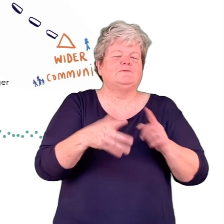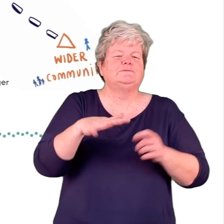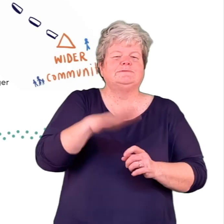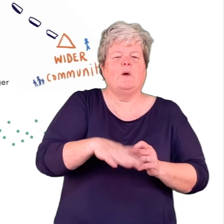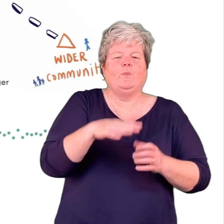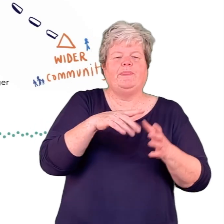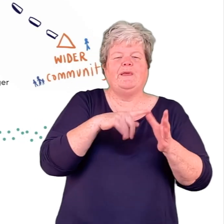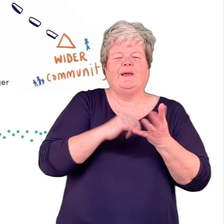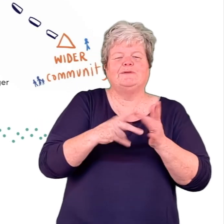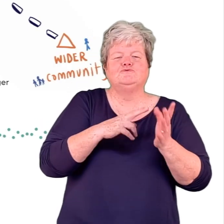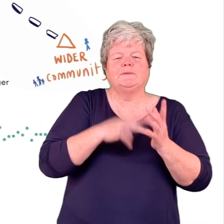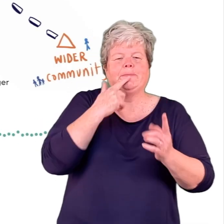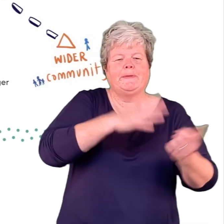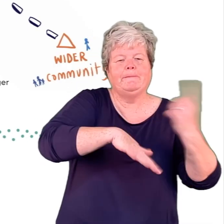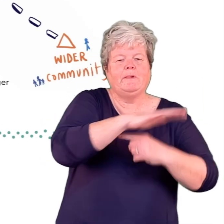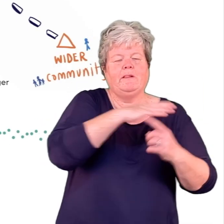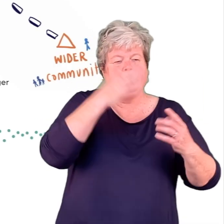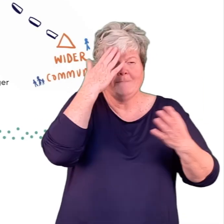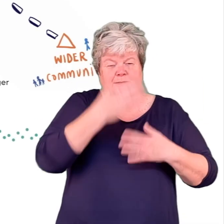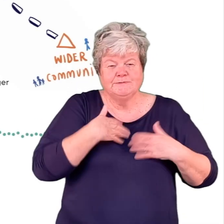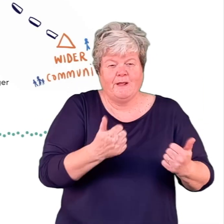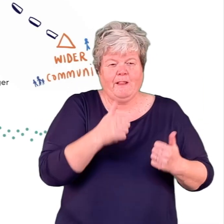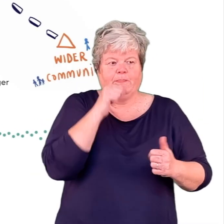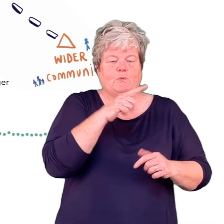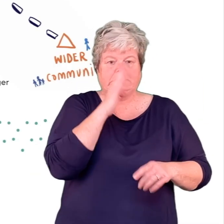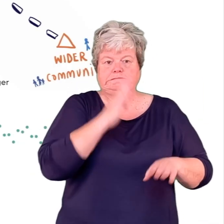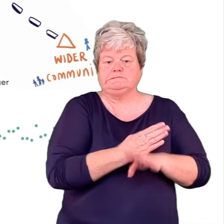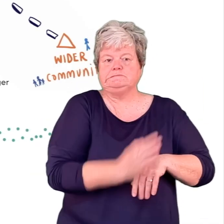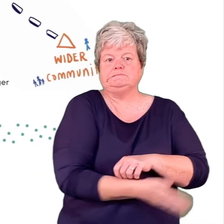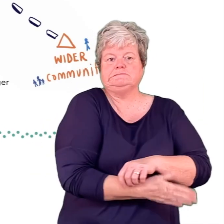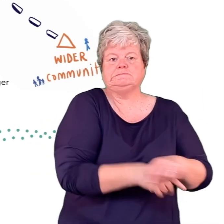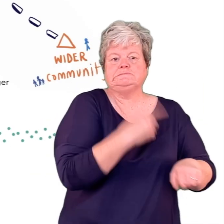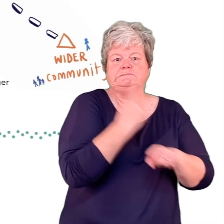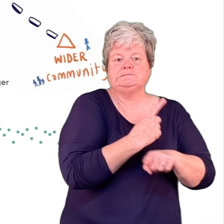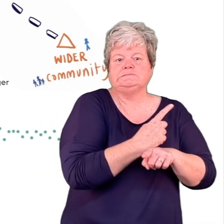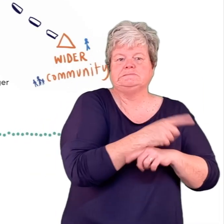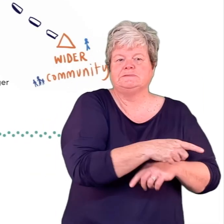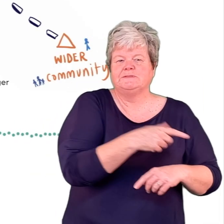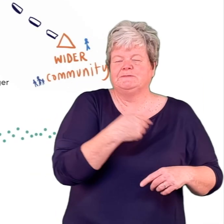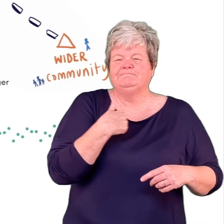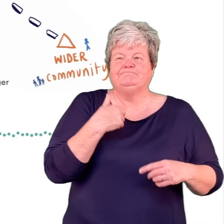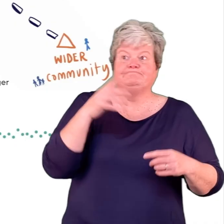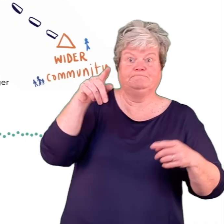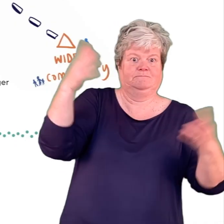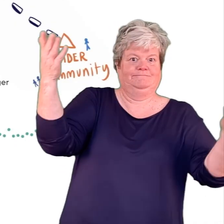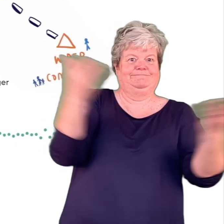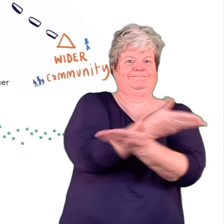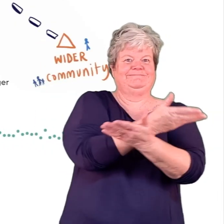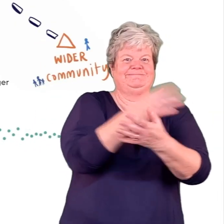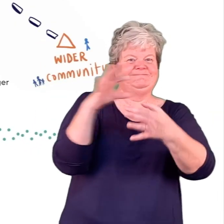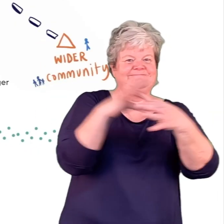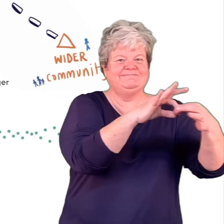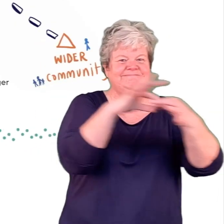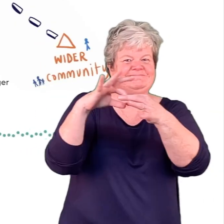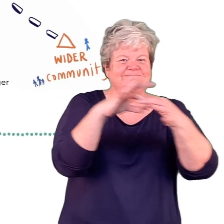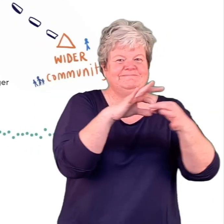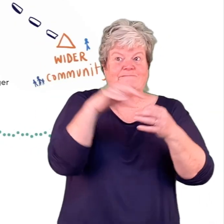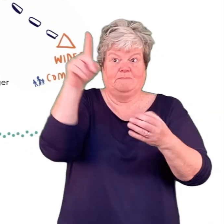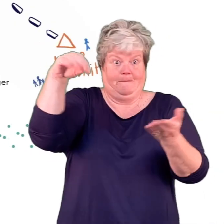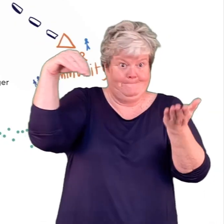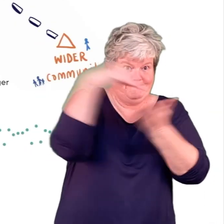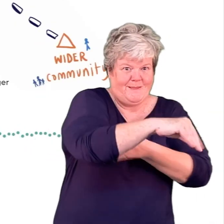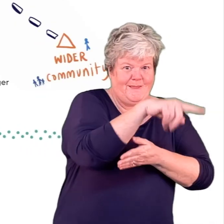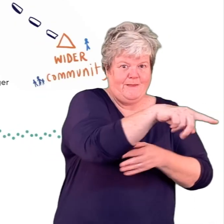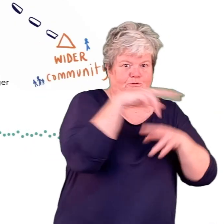to know better about South Asians' perceptions of mental health, and we helped facilitate for them to get connected to network members and